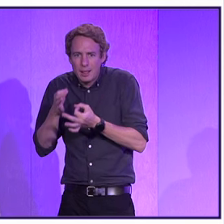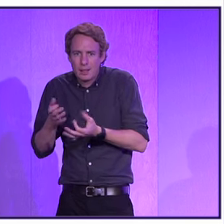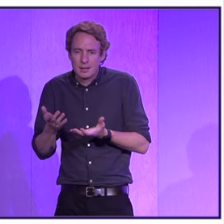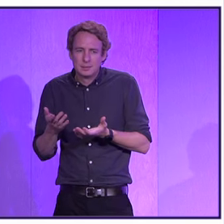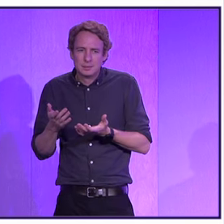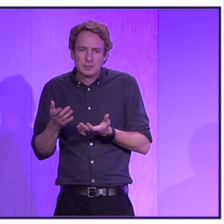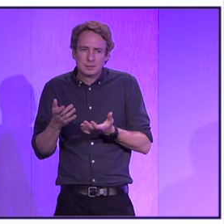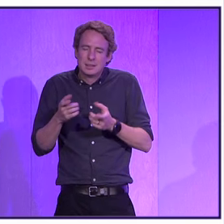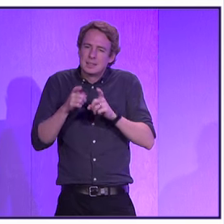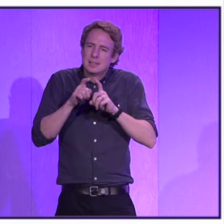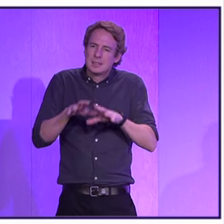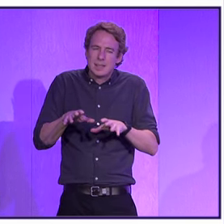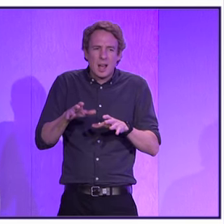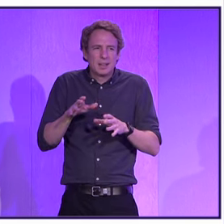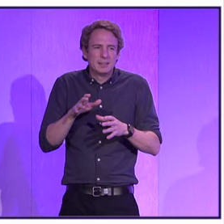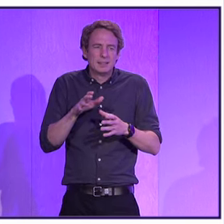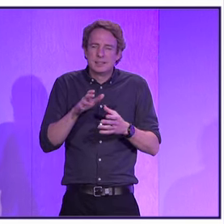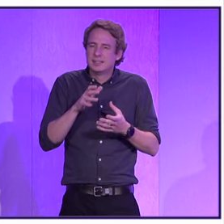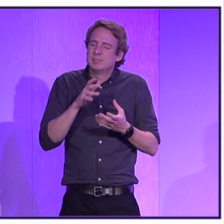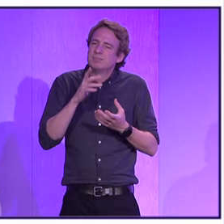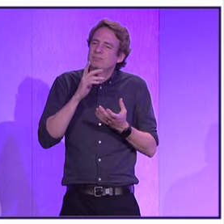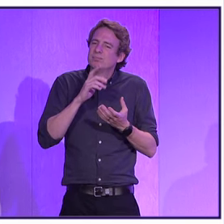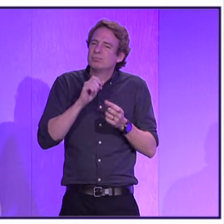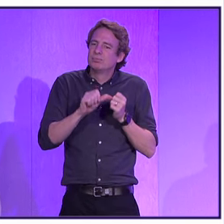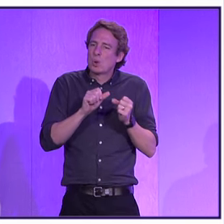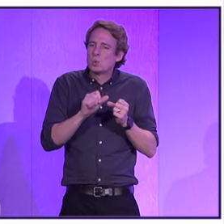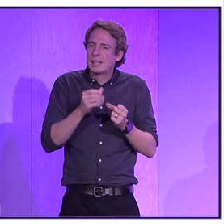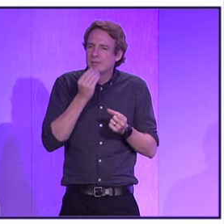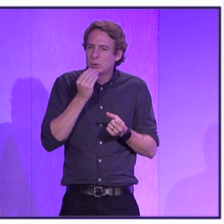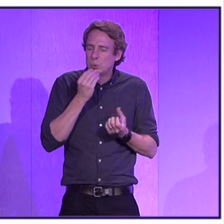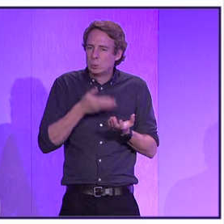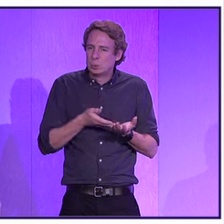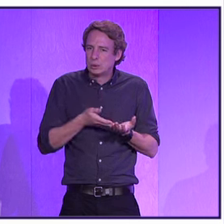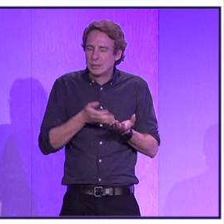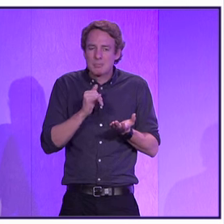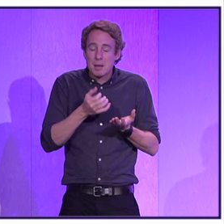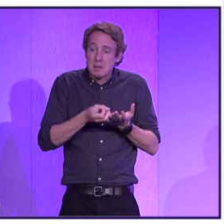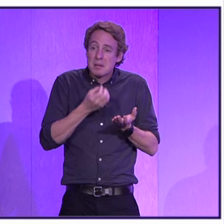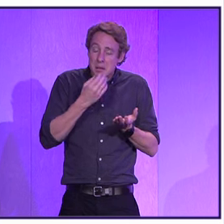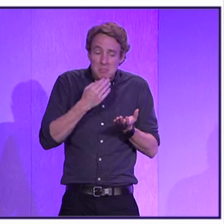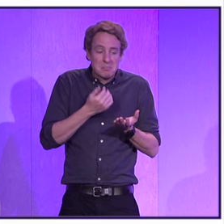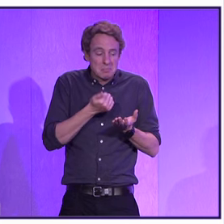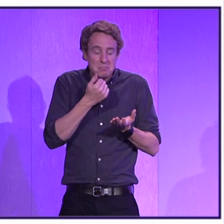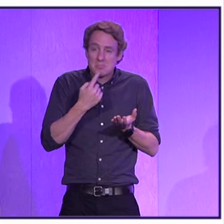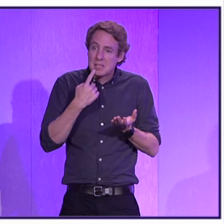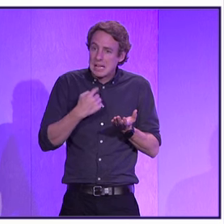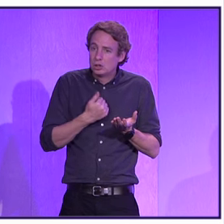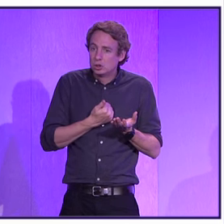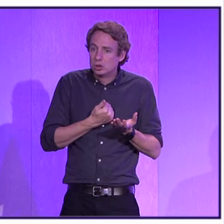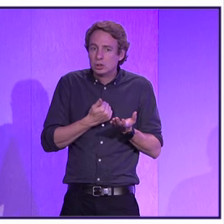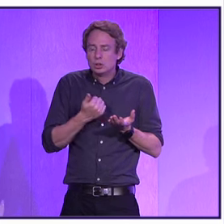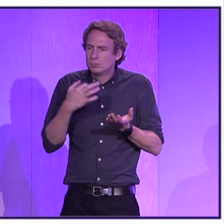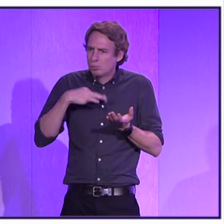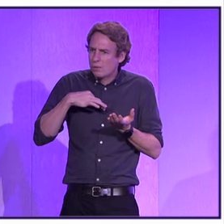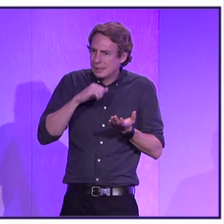the intellectual equivalent of processed food. Yeah, it can be really delicious and profitable, and